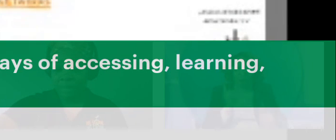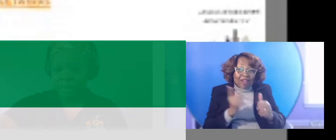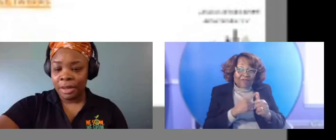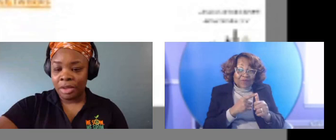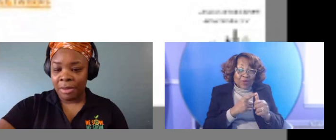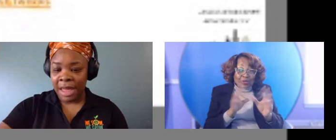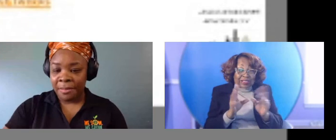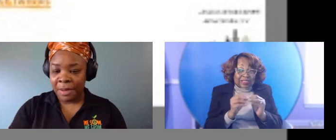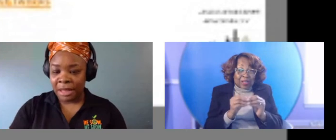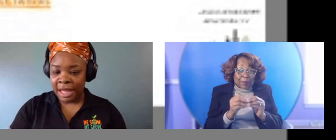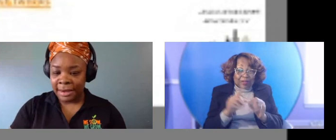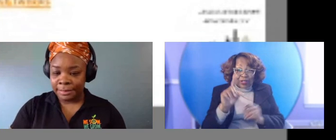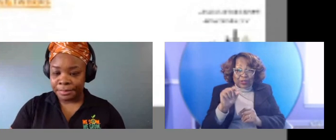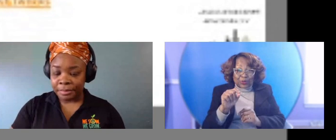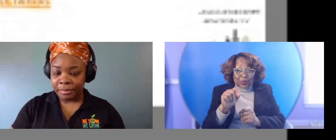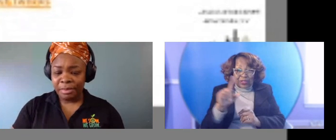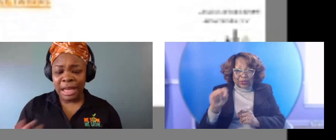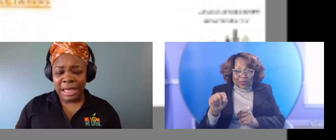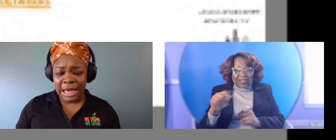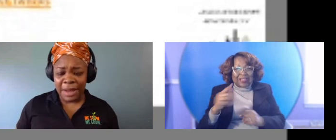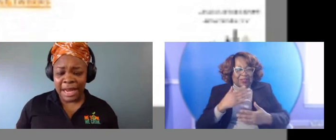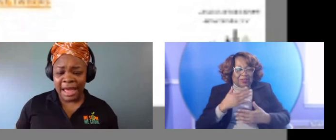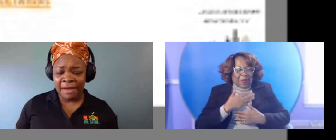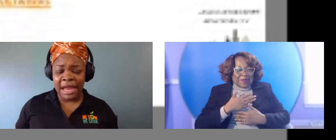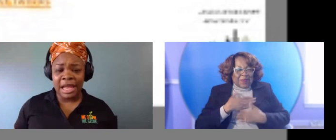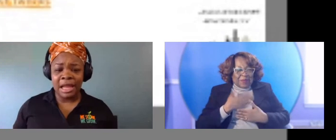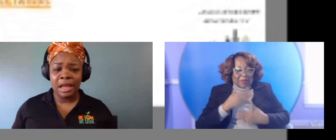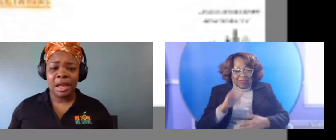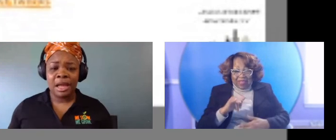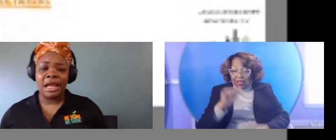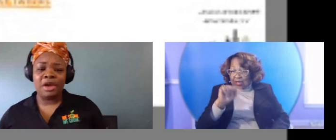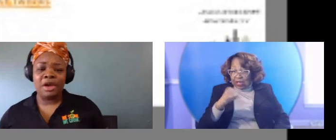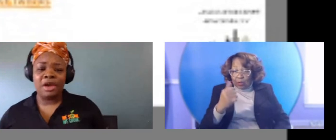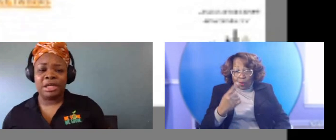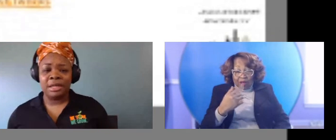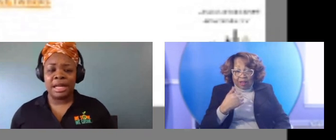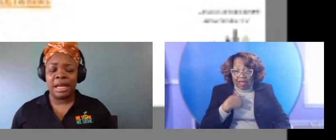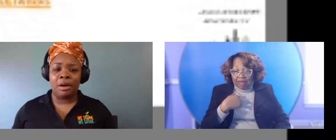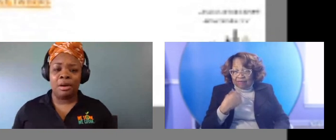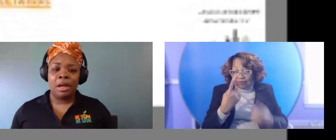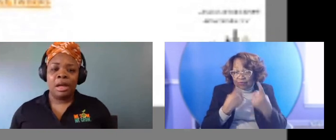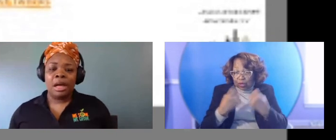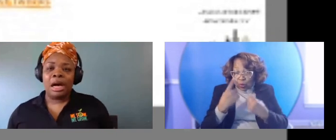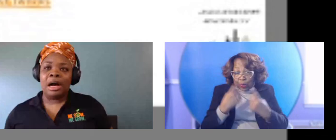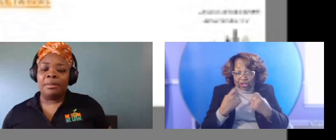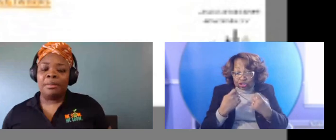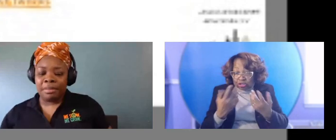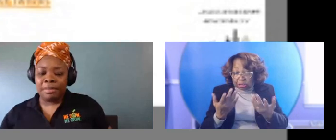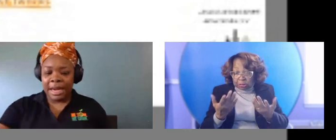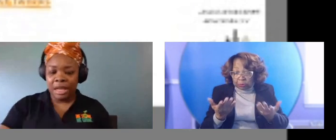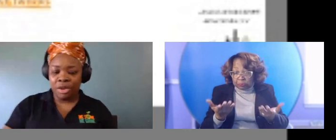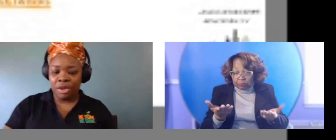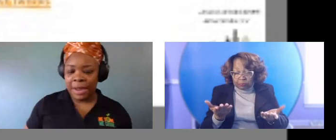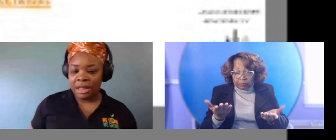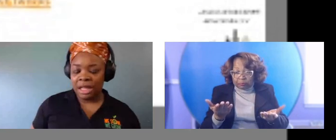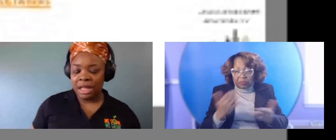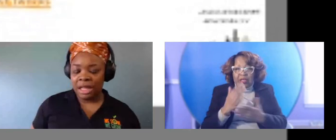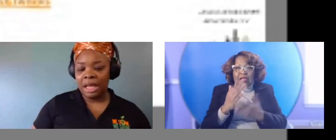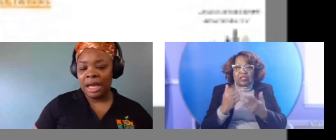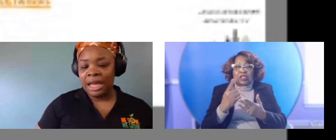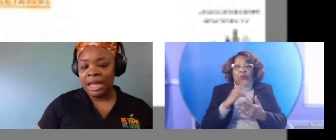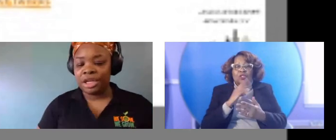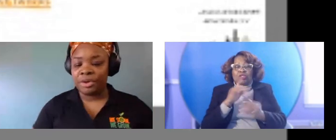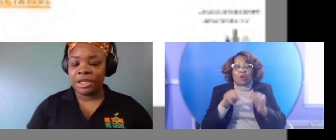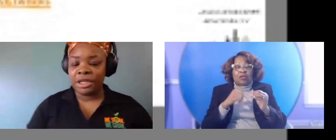2020. So I'm happy about that. Did anybody have any, any questions at all? Um, somebody talks about